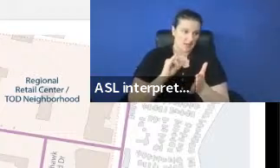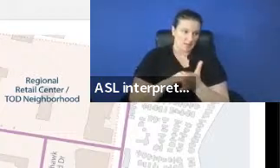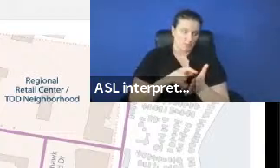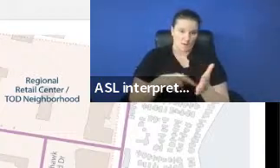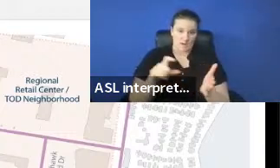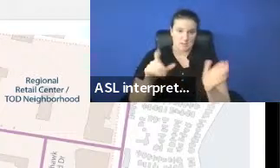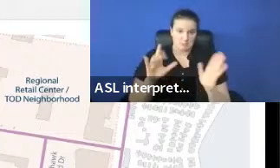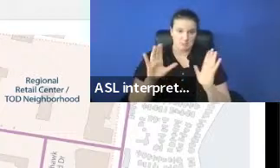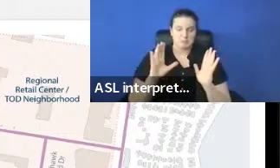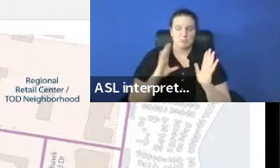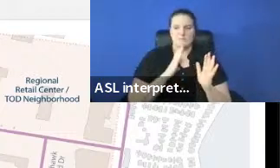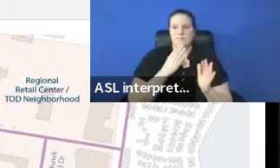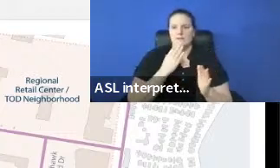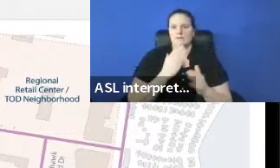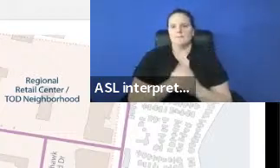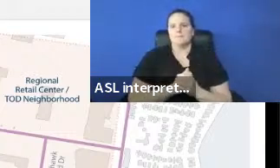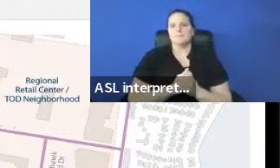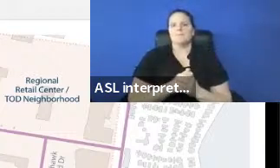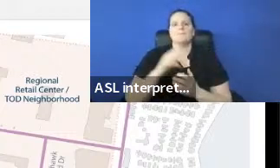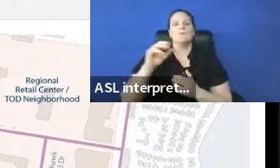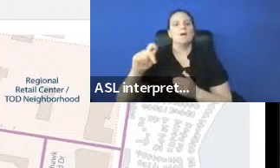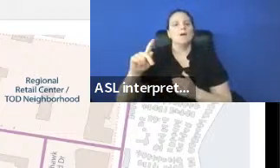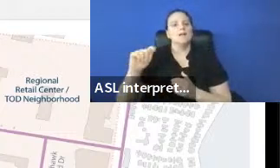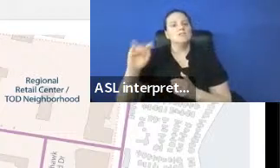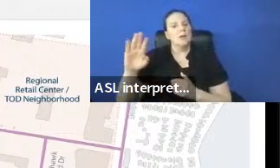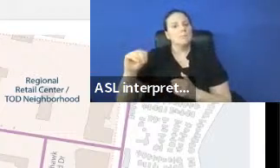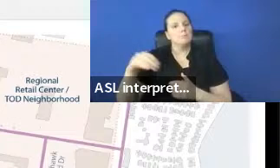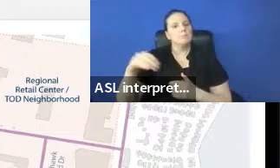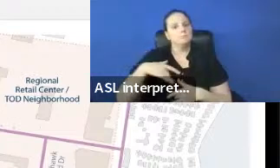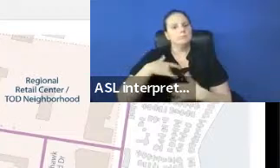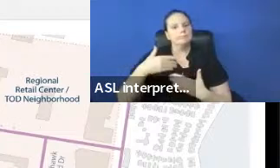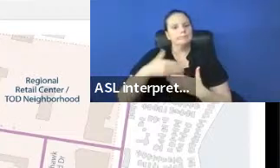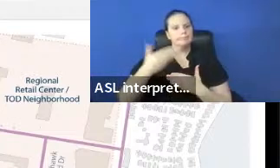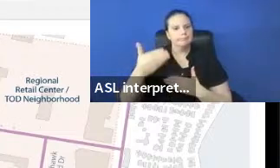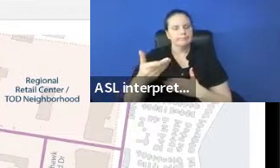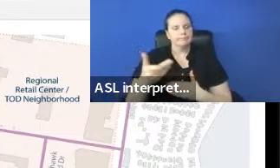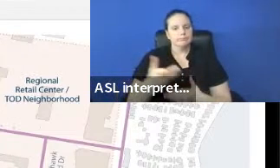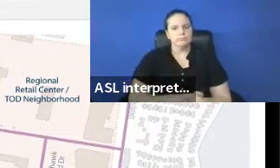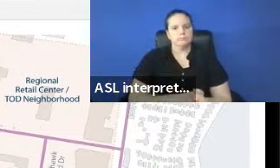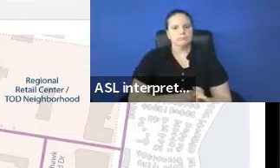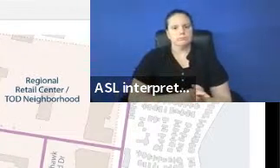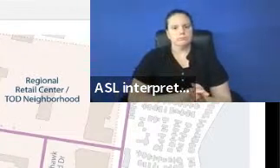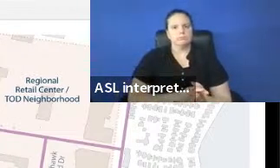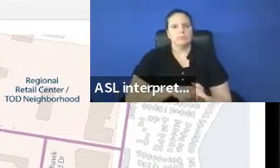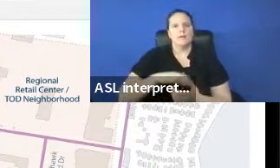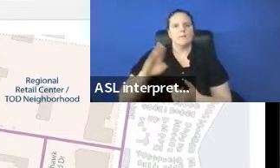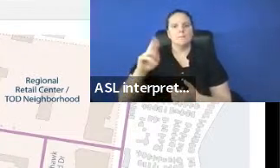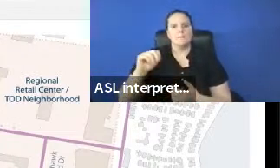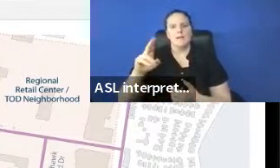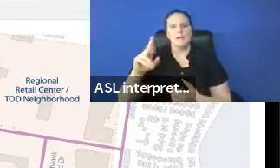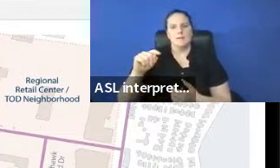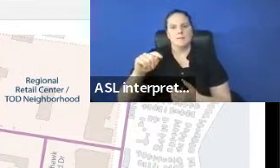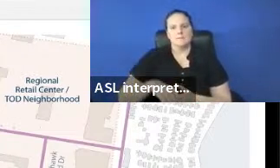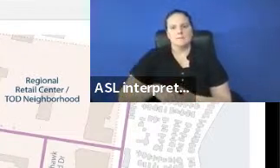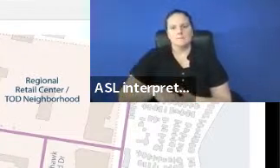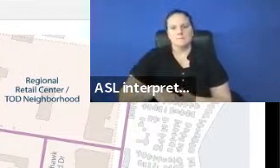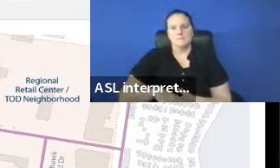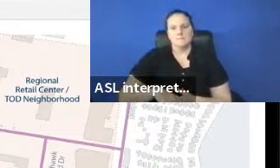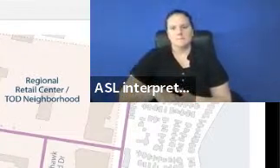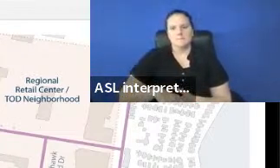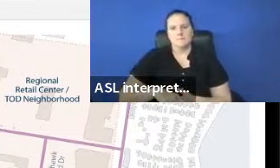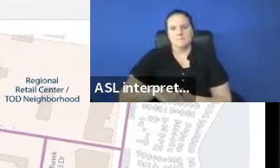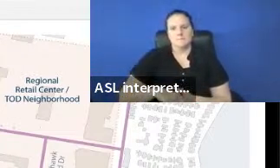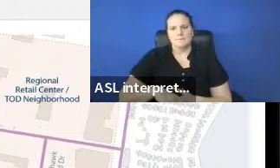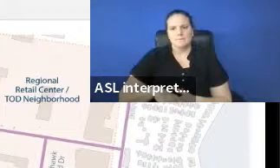you much. All right, Tom, you're up again. As in Bennett. Okay.